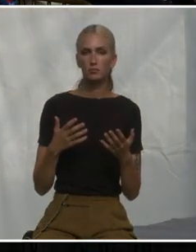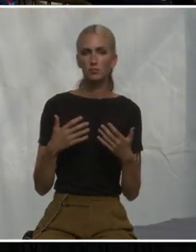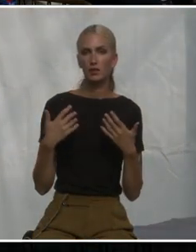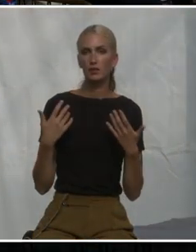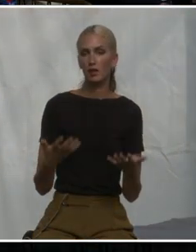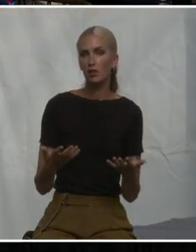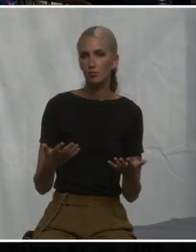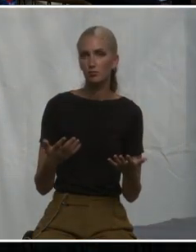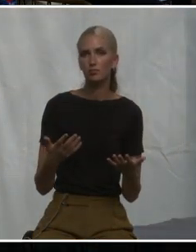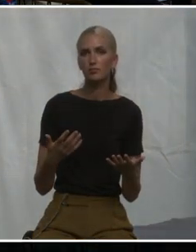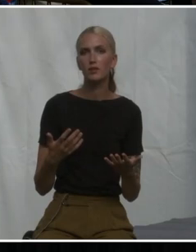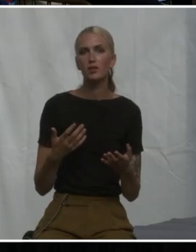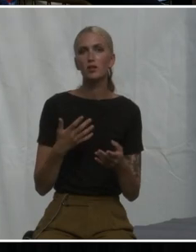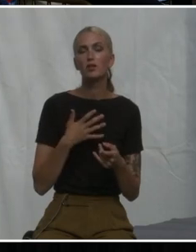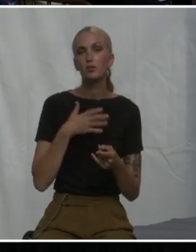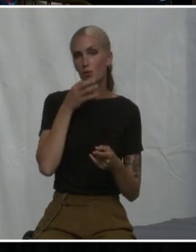or arena where I'm working.